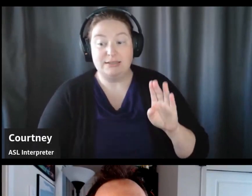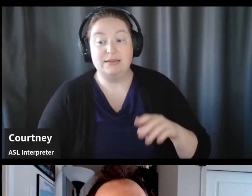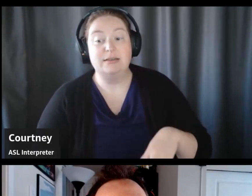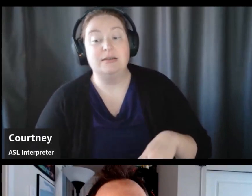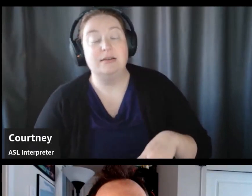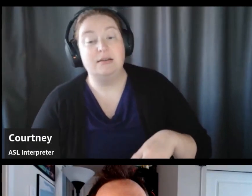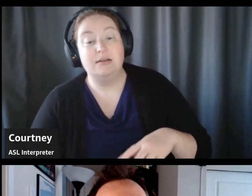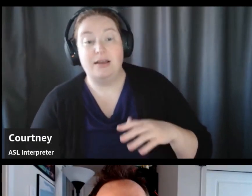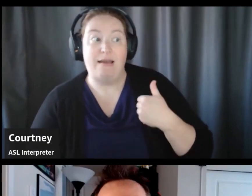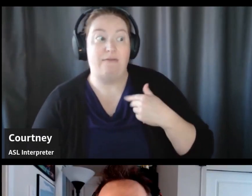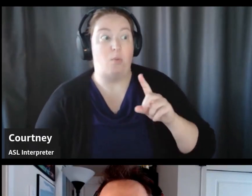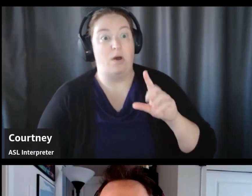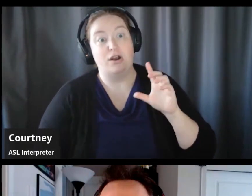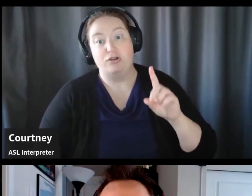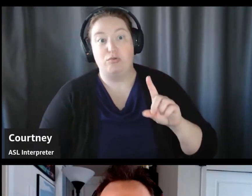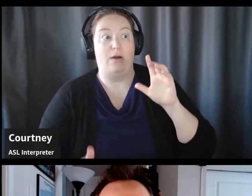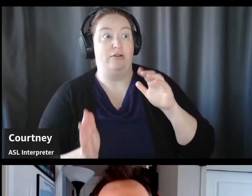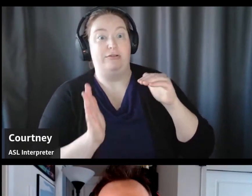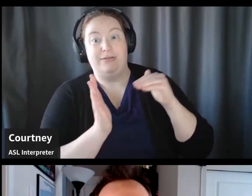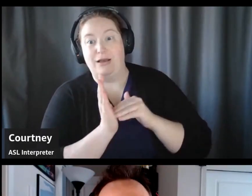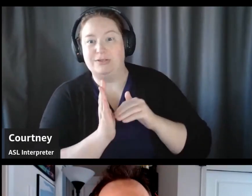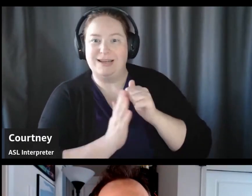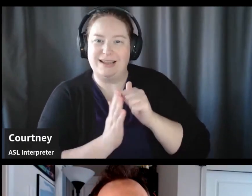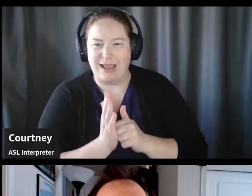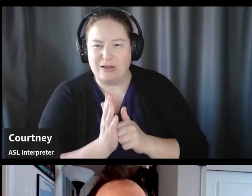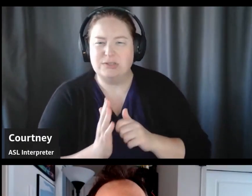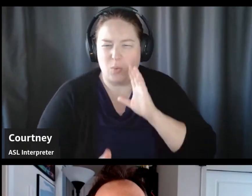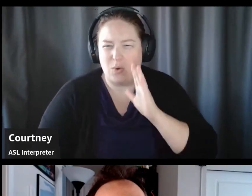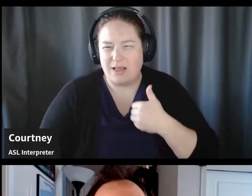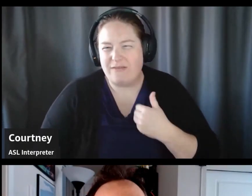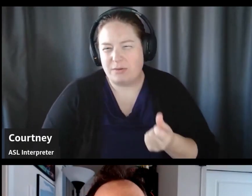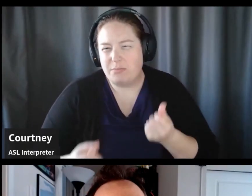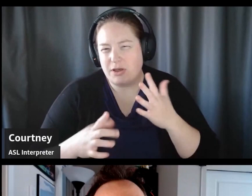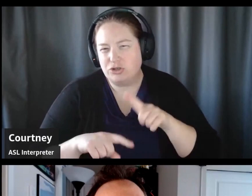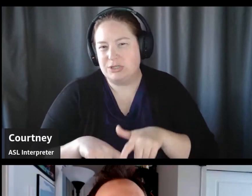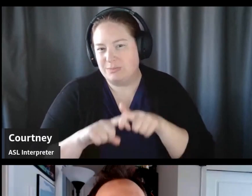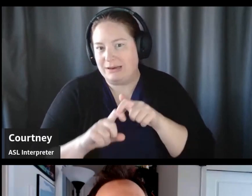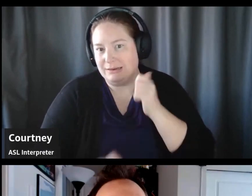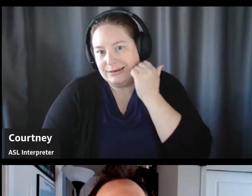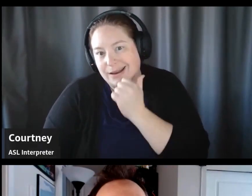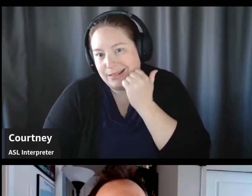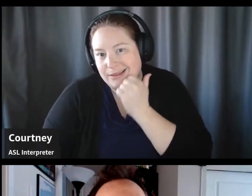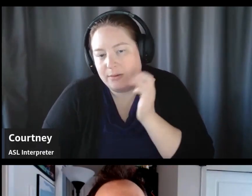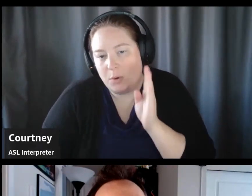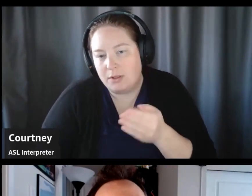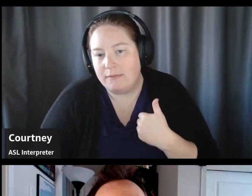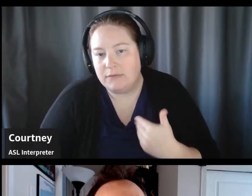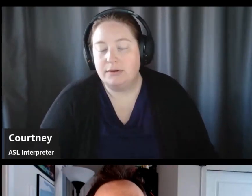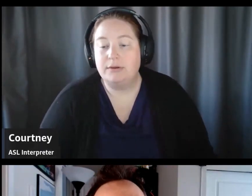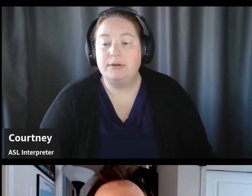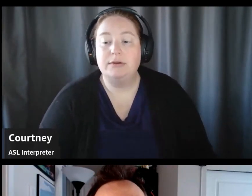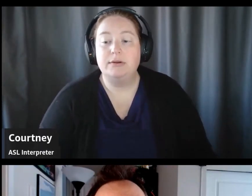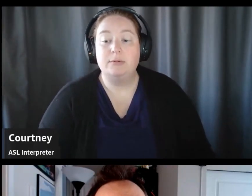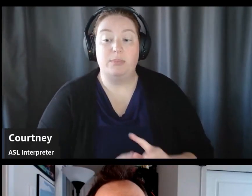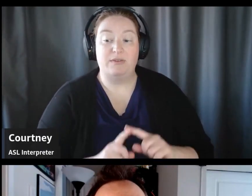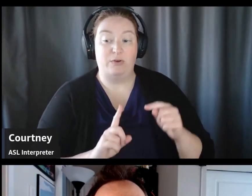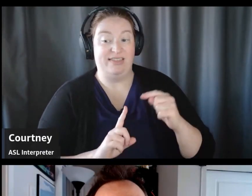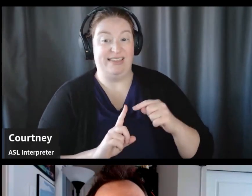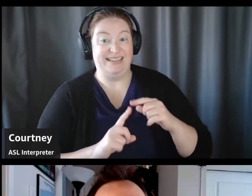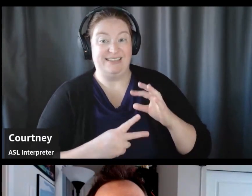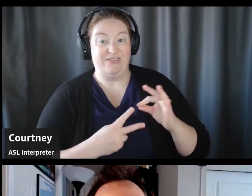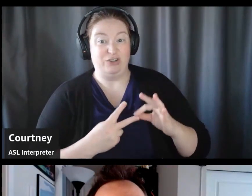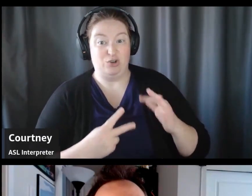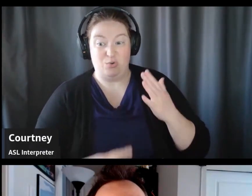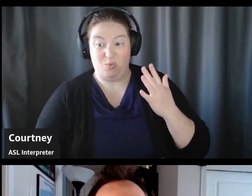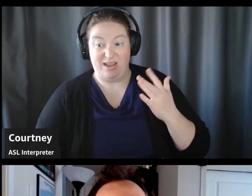accounts, you do tend to like take a bunch of them suspended like on a daily basis, right? But coming to this feature, like why did we have it, right? Like, and then